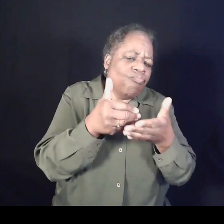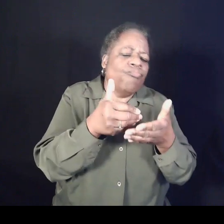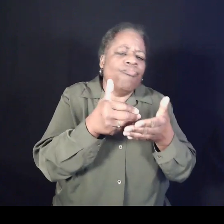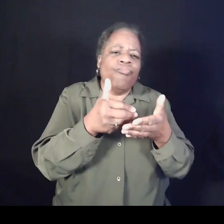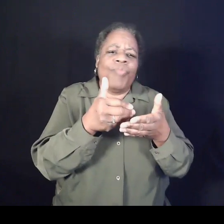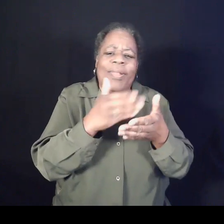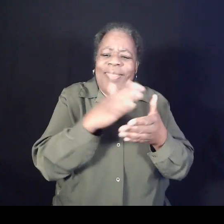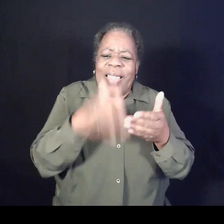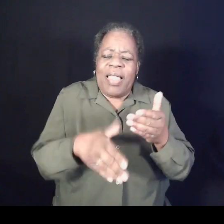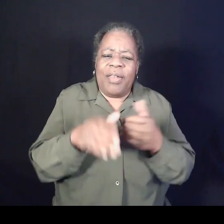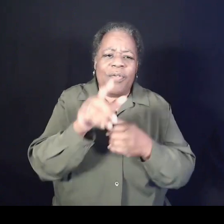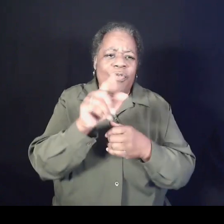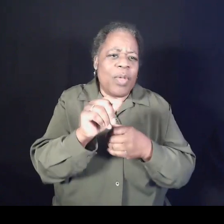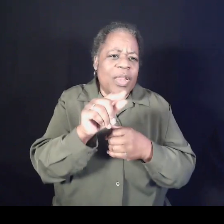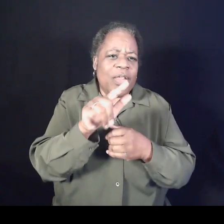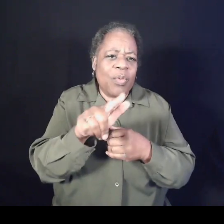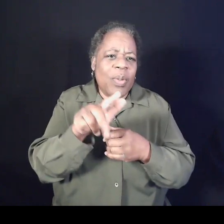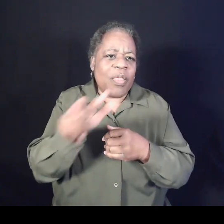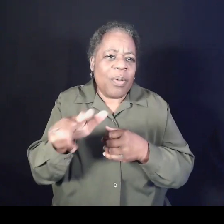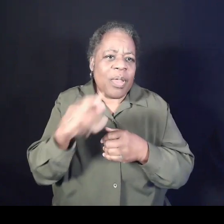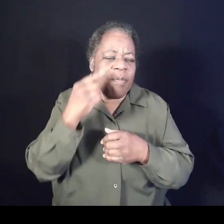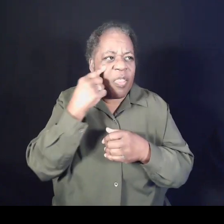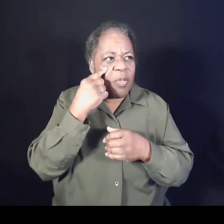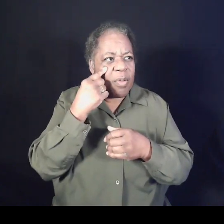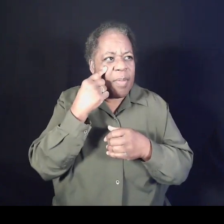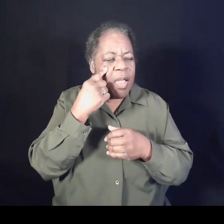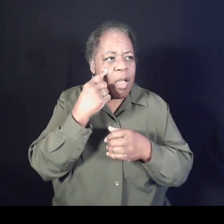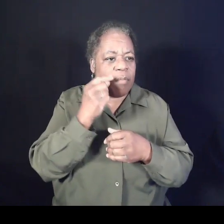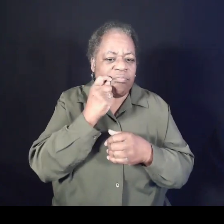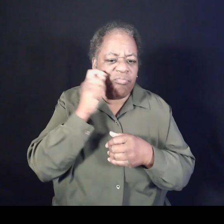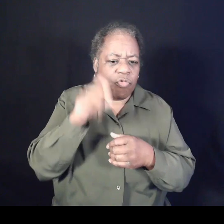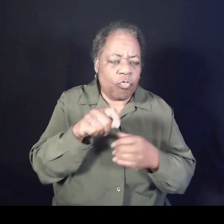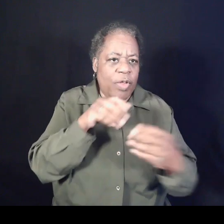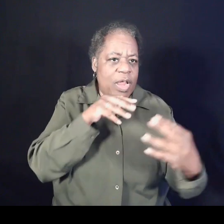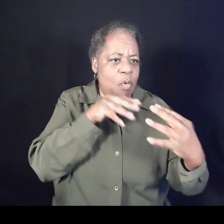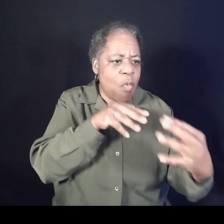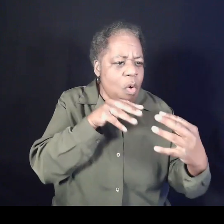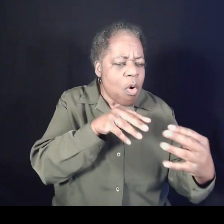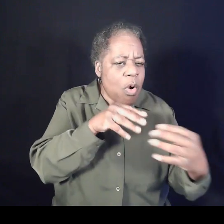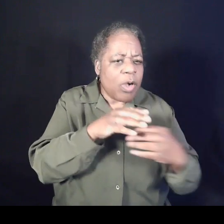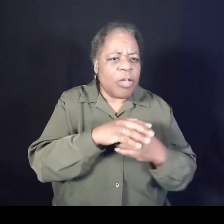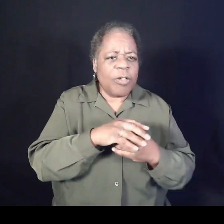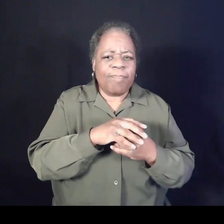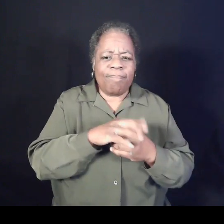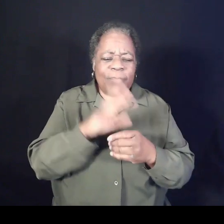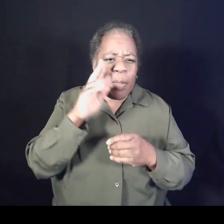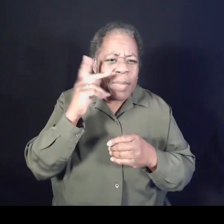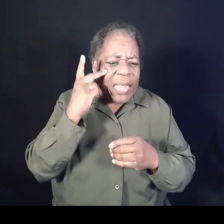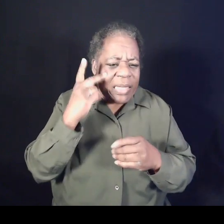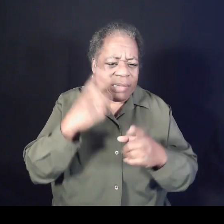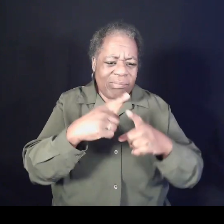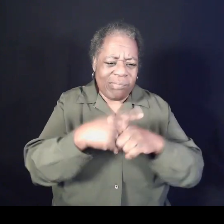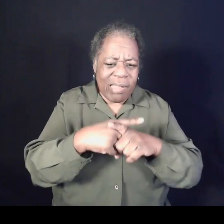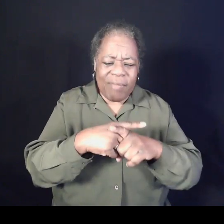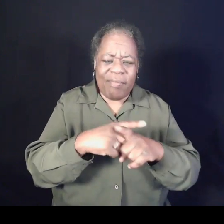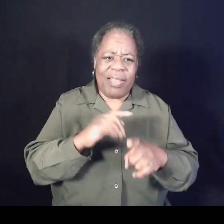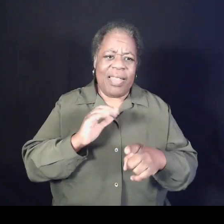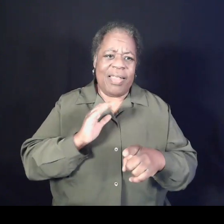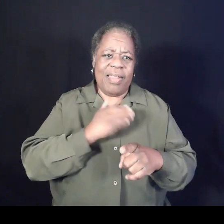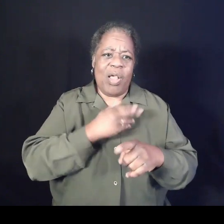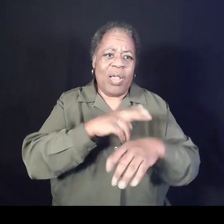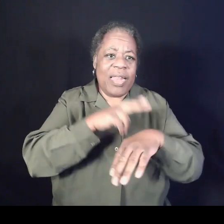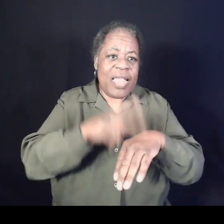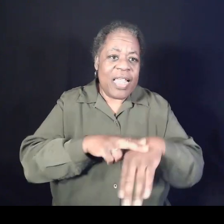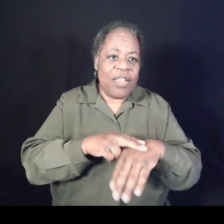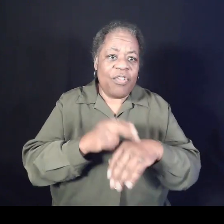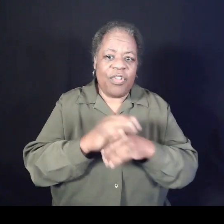2023? Well, we got to thinking about the war in Ukraine, about the political and ideological conflict in our own nation, about the rising